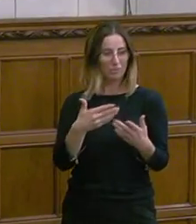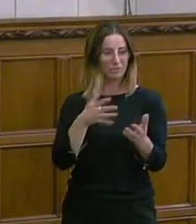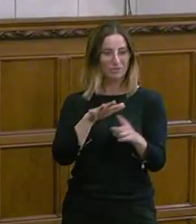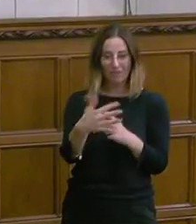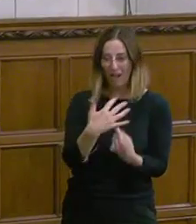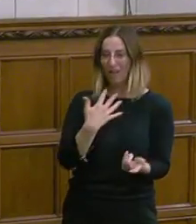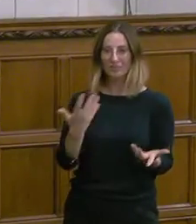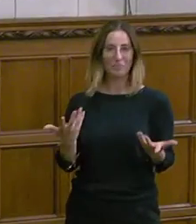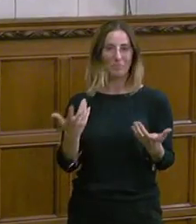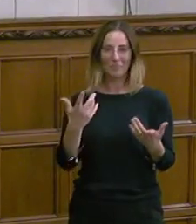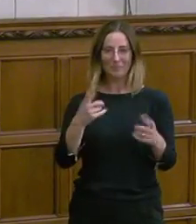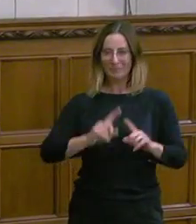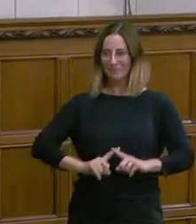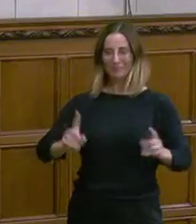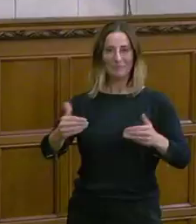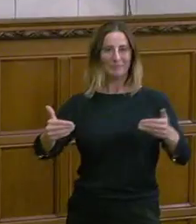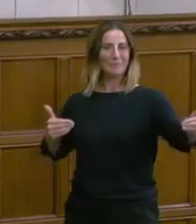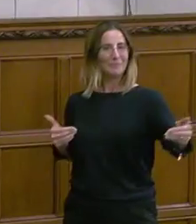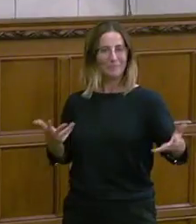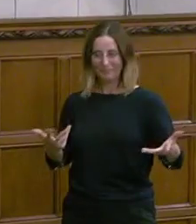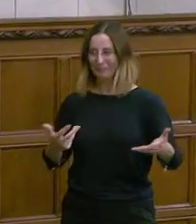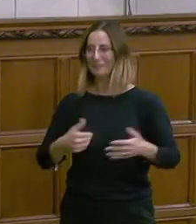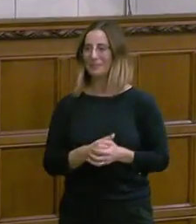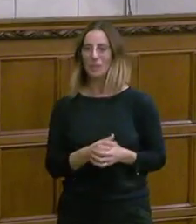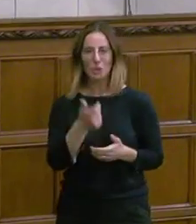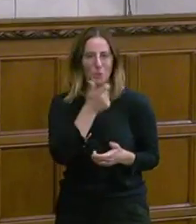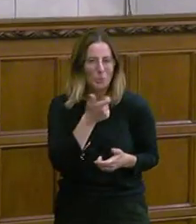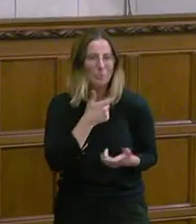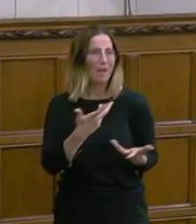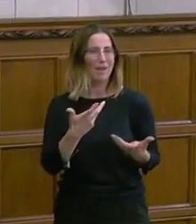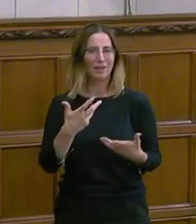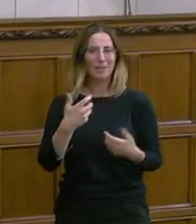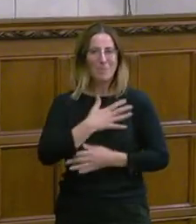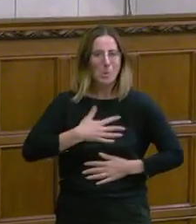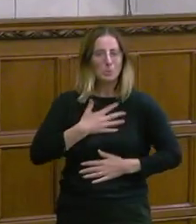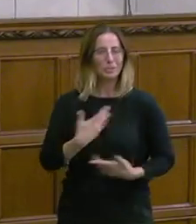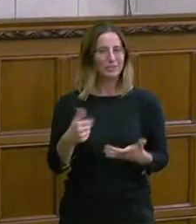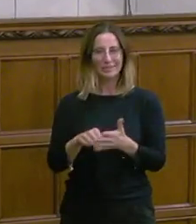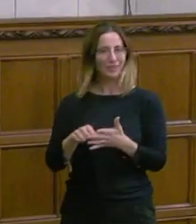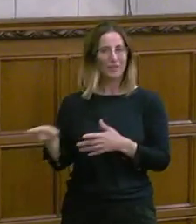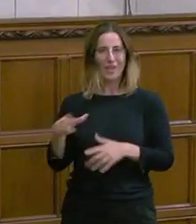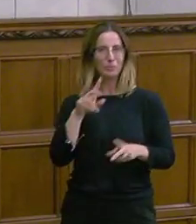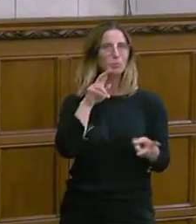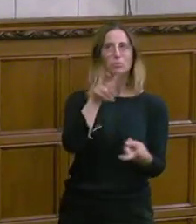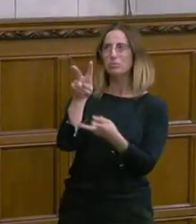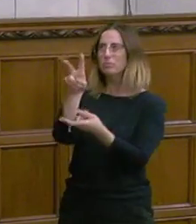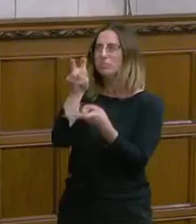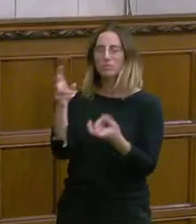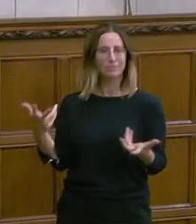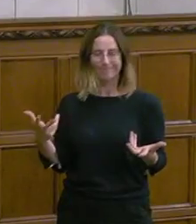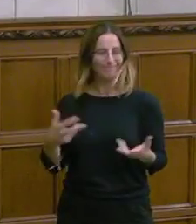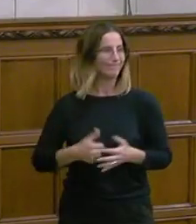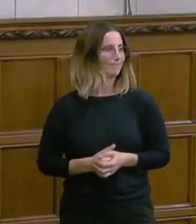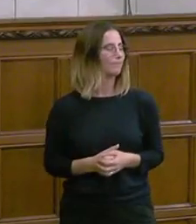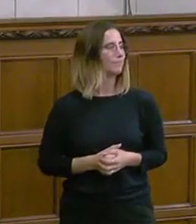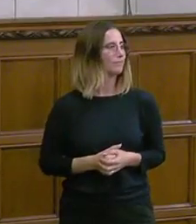to develop this sort of language and understanding. Now, as outlined by the National Deaf Children's Society, there has been good progress in